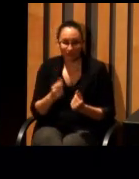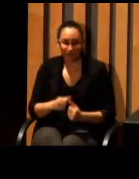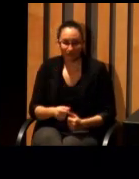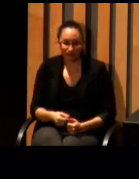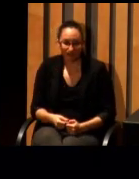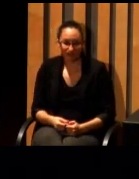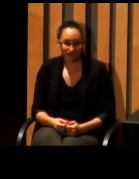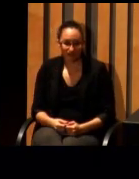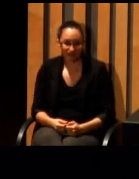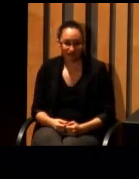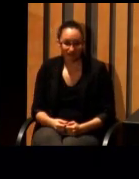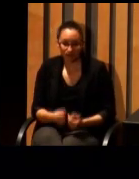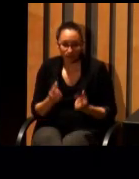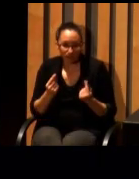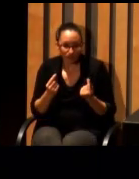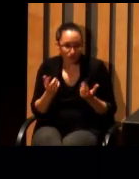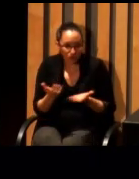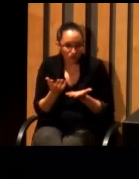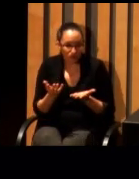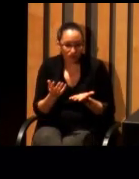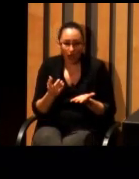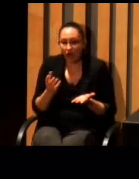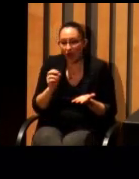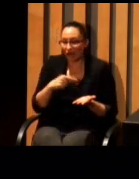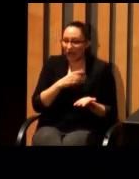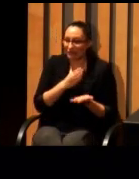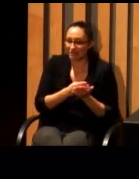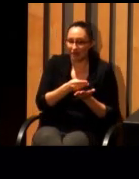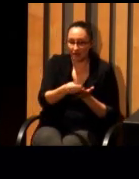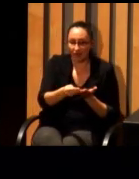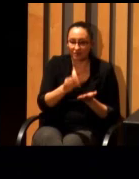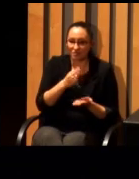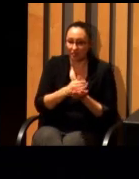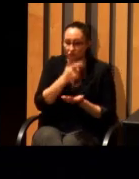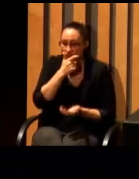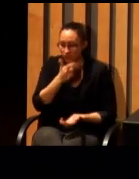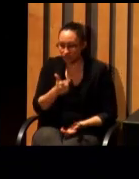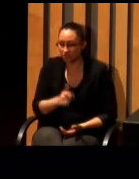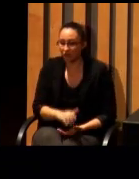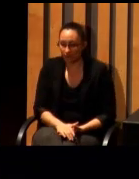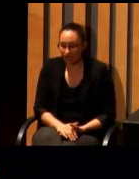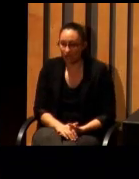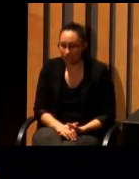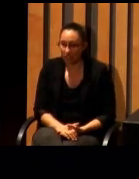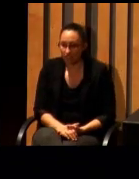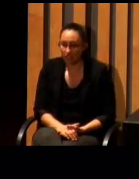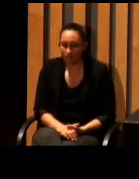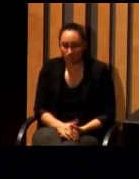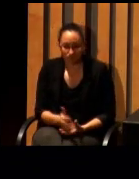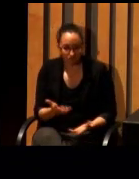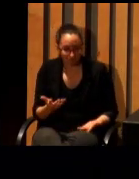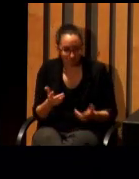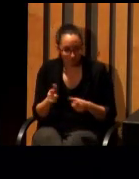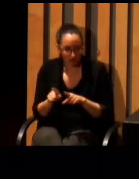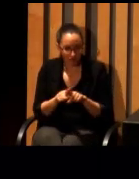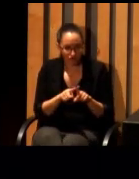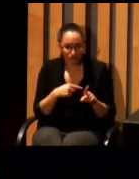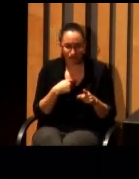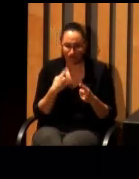maybe I stop buying or maybe I stop watching or something of that nature. But also, what do